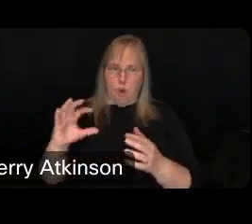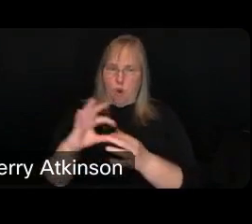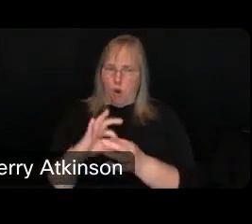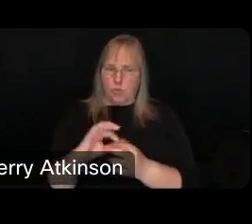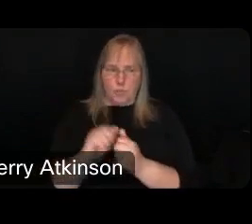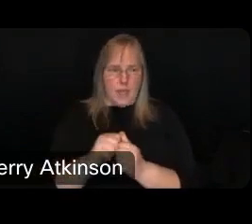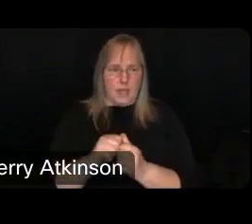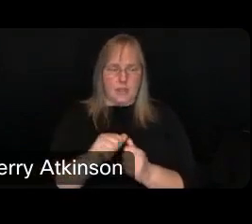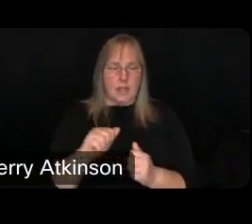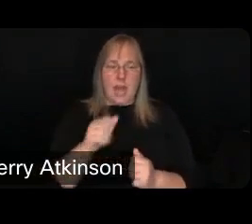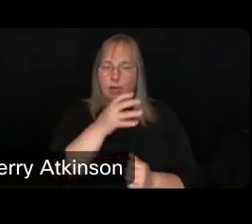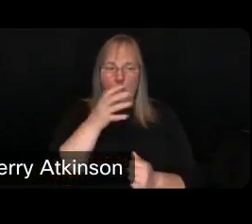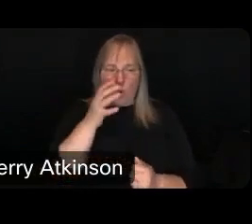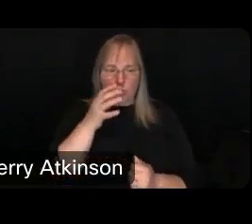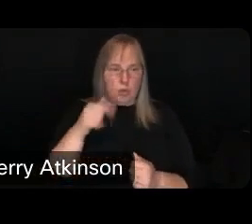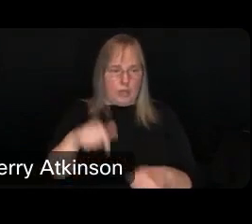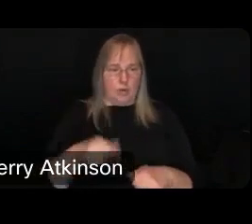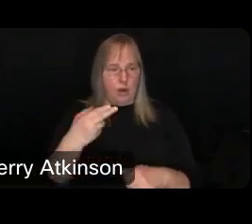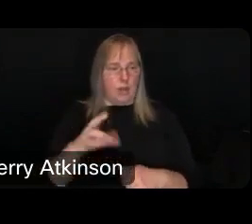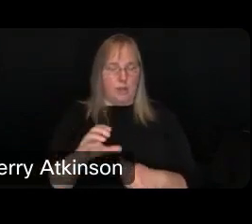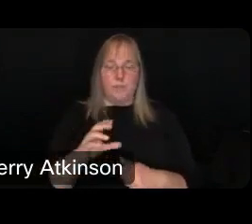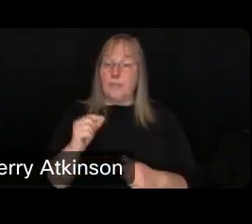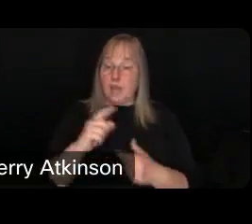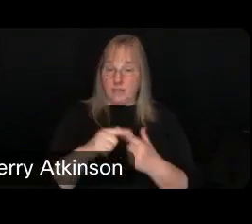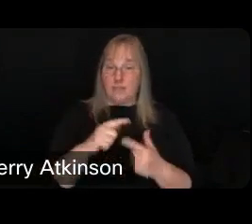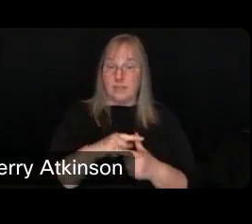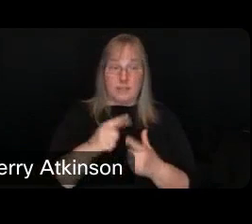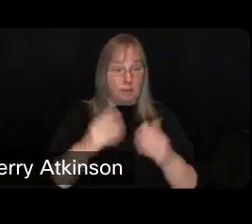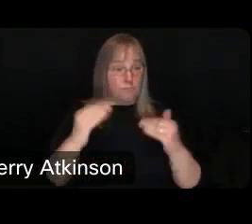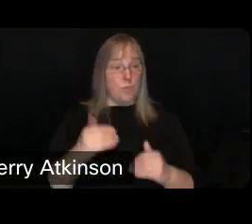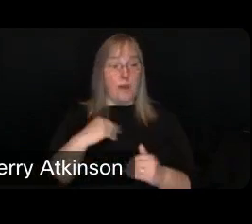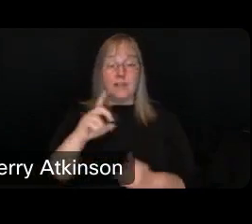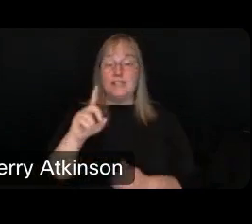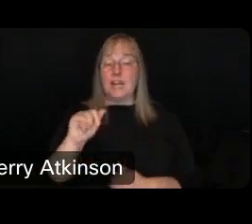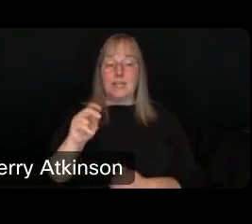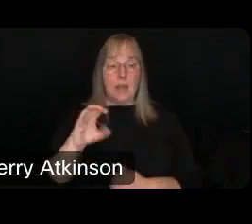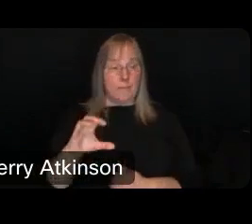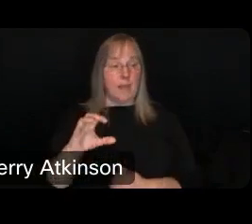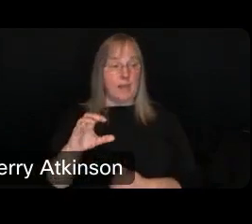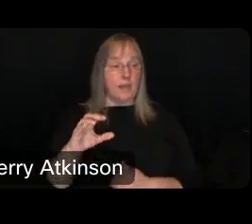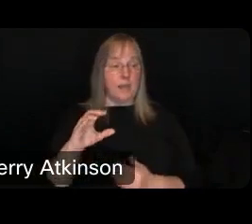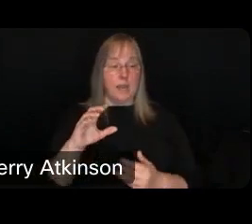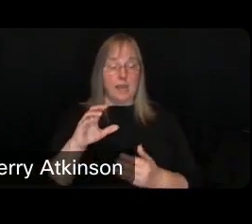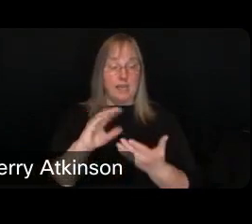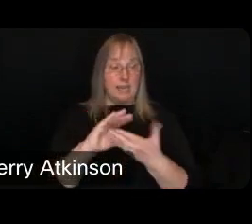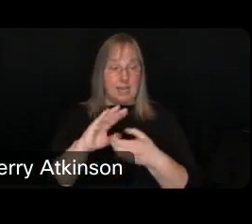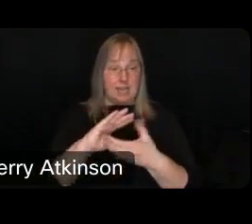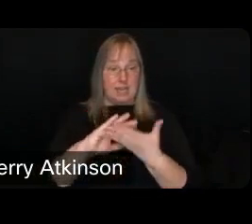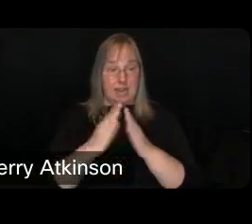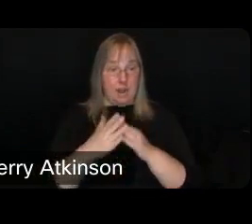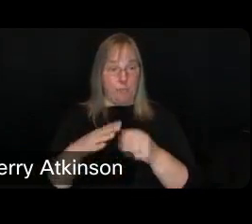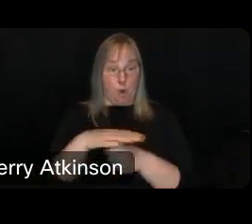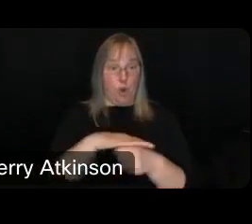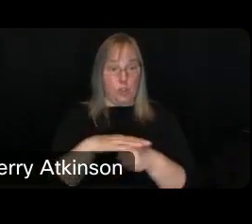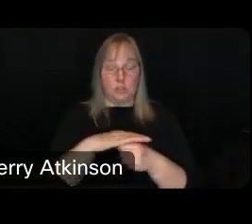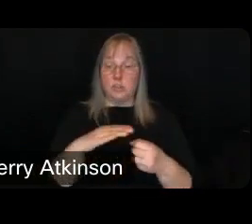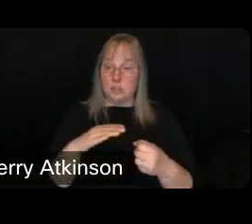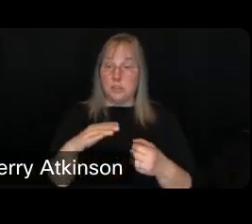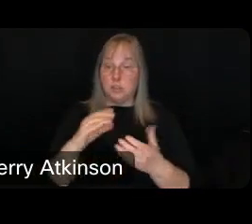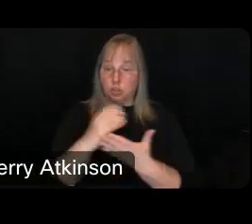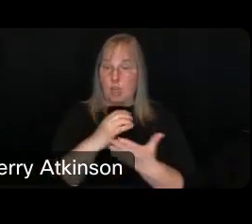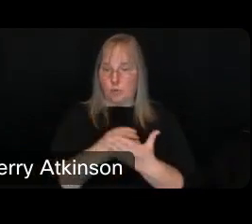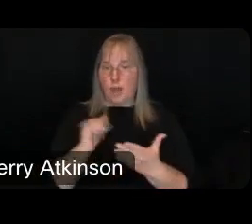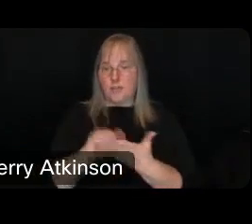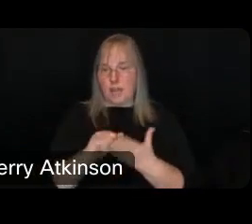So then we have a dynamic neighborhoods chapter, and that's all about housing. So I know I talked a lot about some of our housing policies. So through